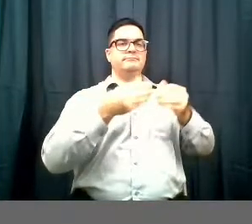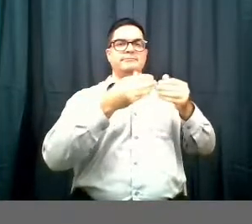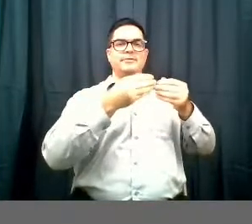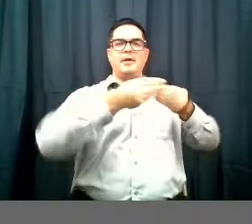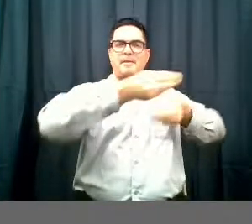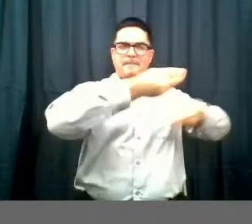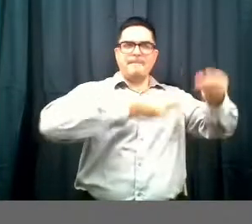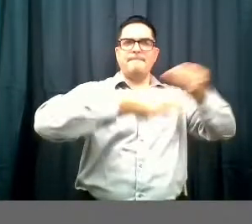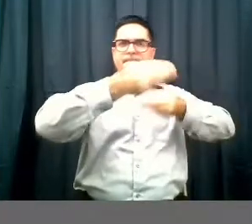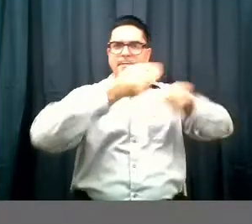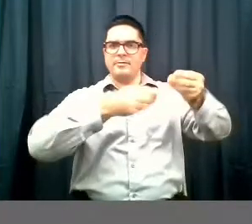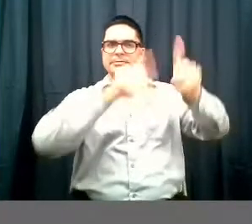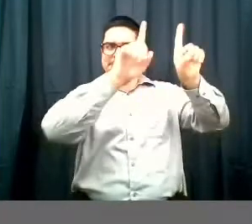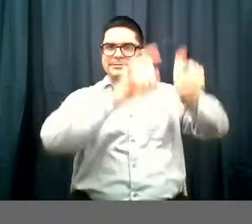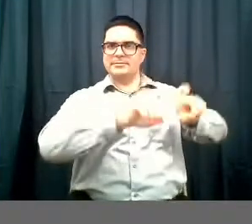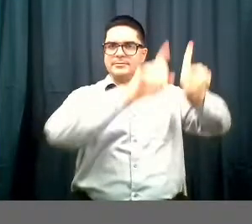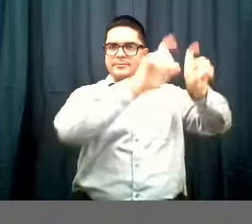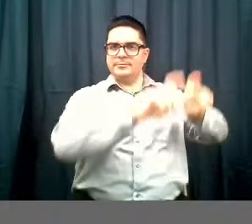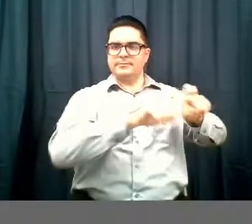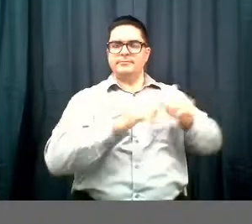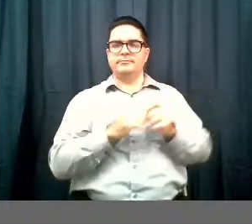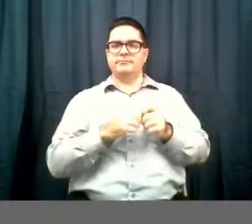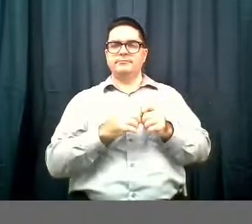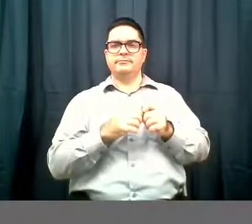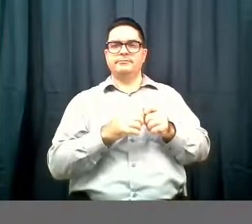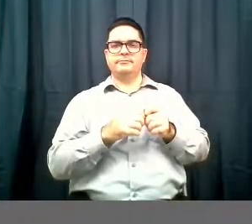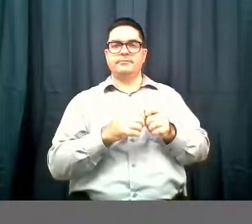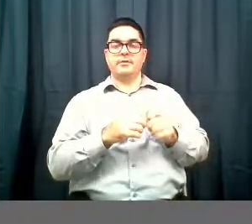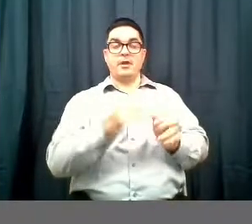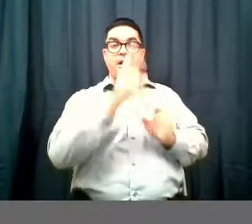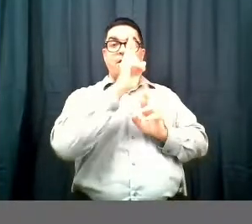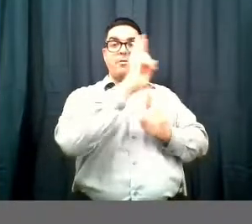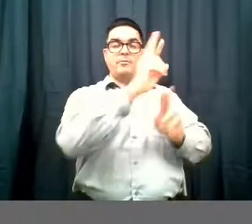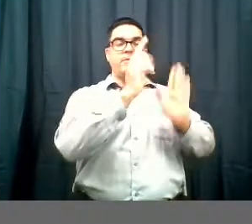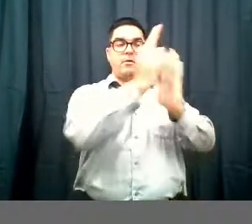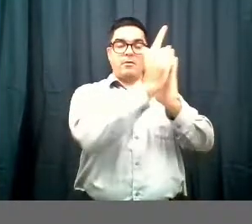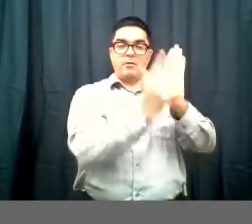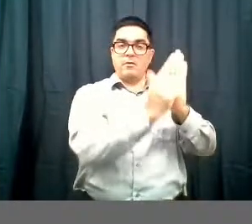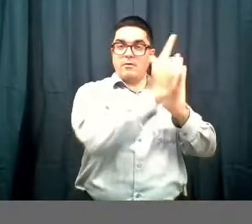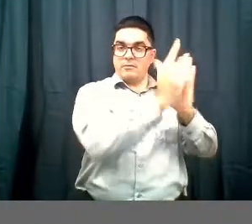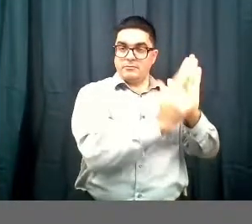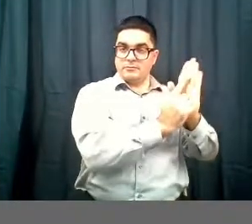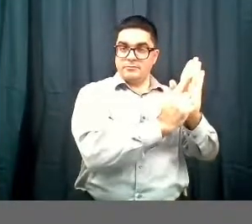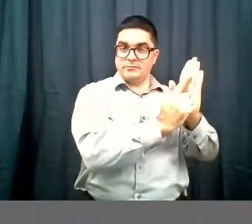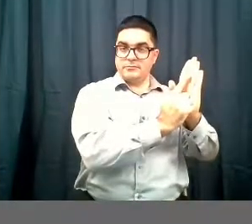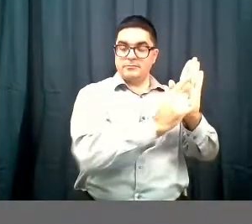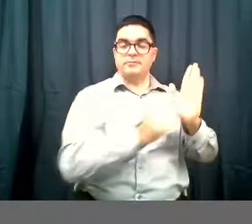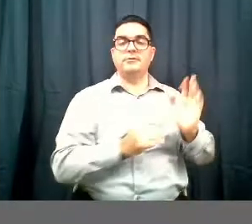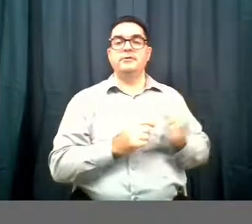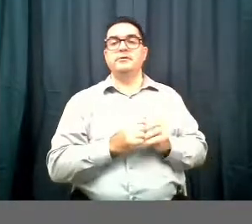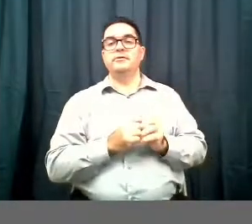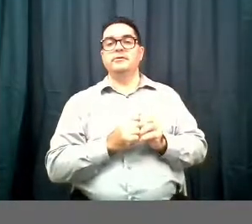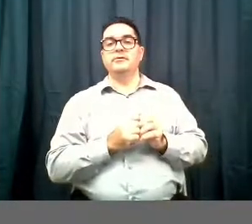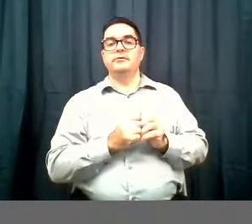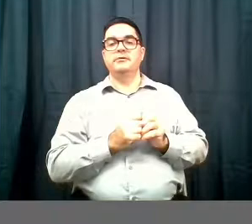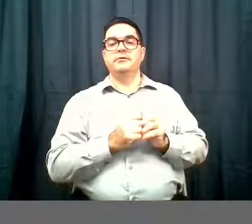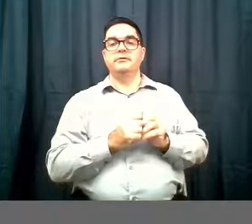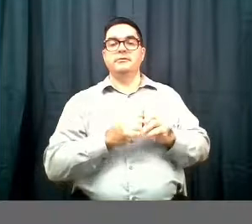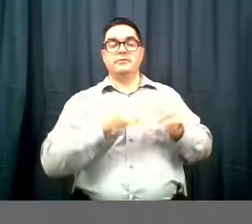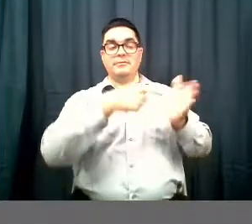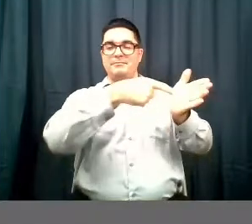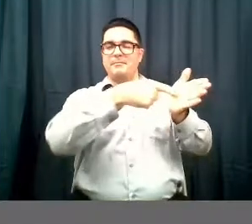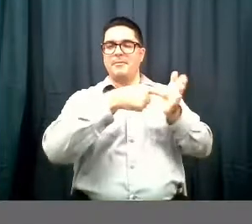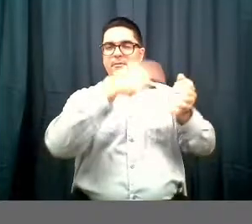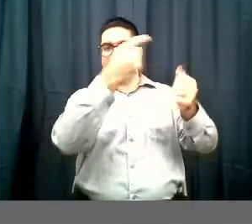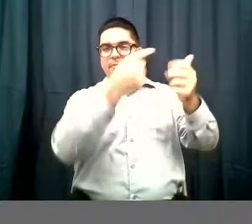In addition to respecting the relative lawful priorities or lawful liens, Some of those other criteria under the law require the fiscal plan